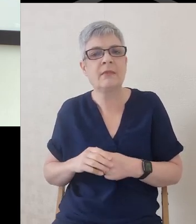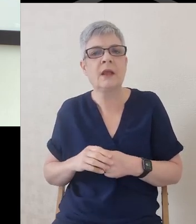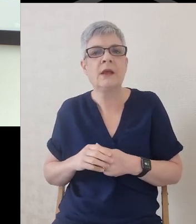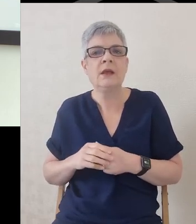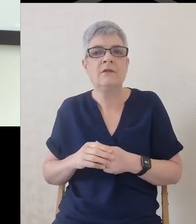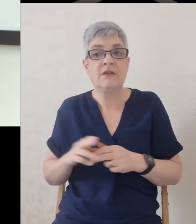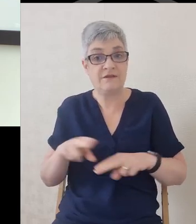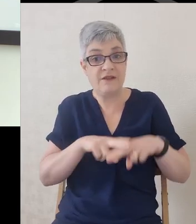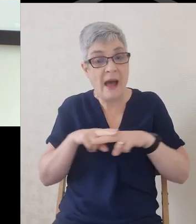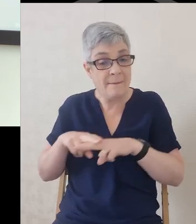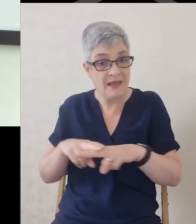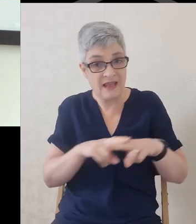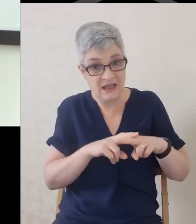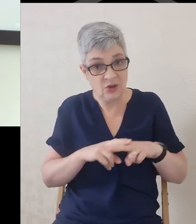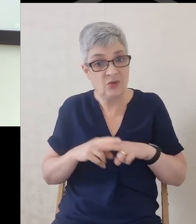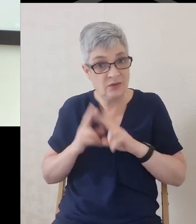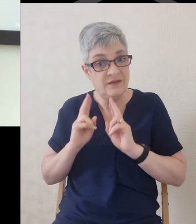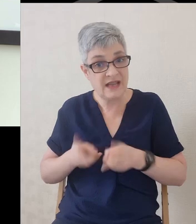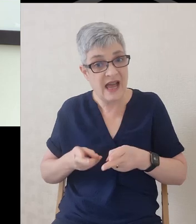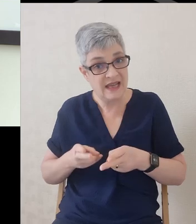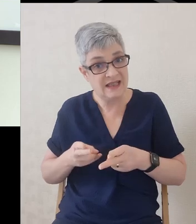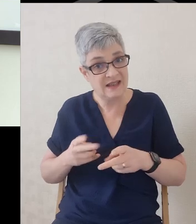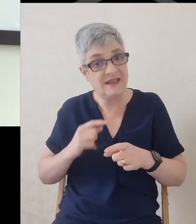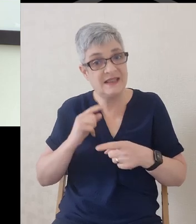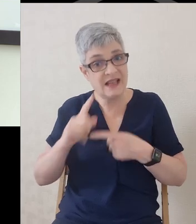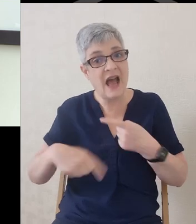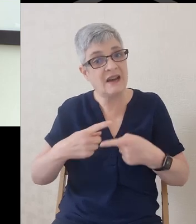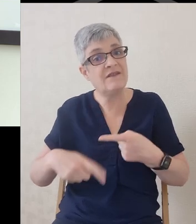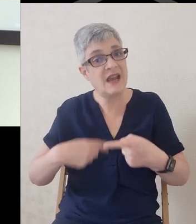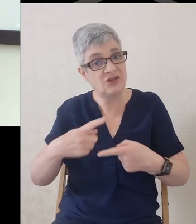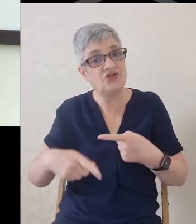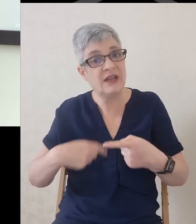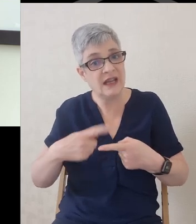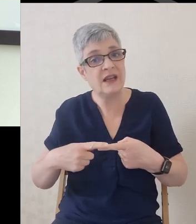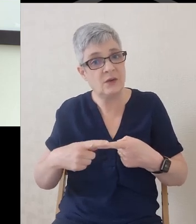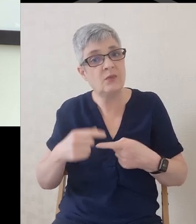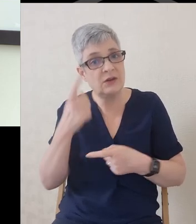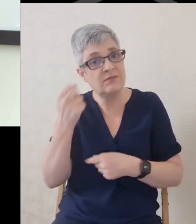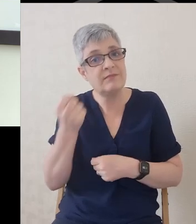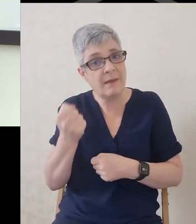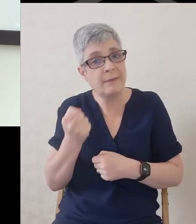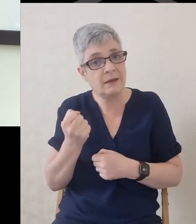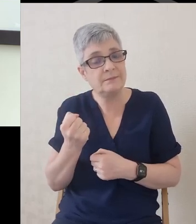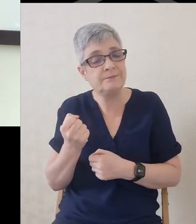our family who have died and whose anniversary we recall.